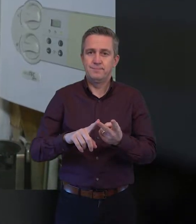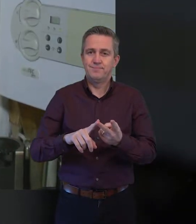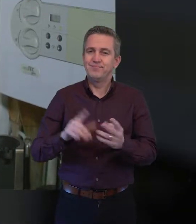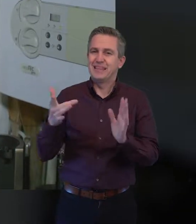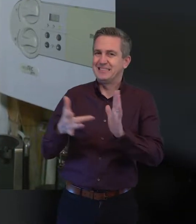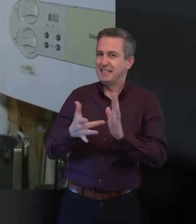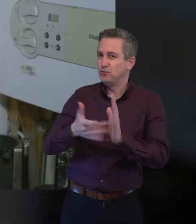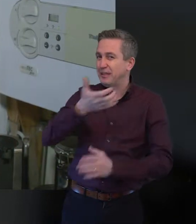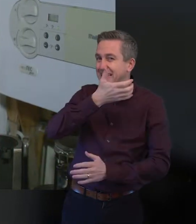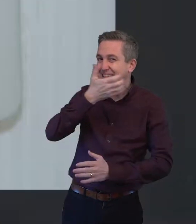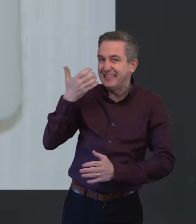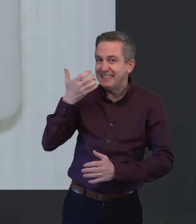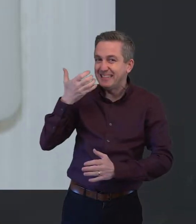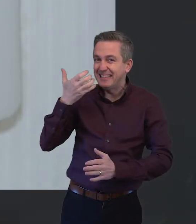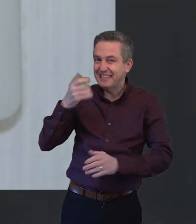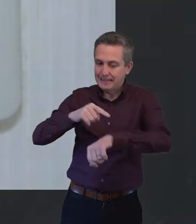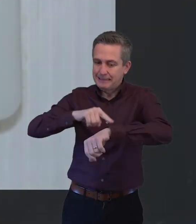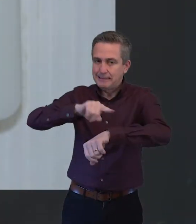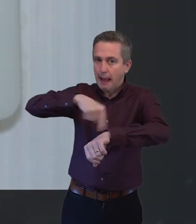Central heating timer.